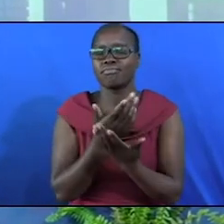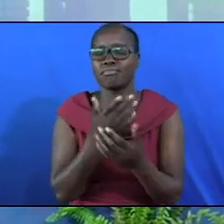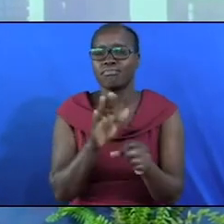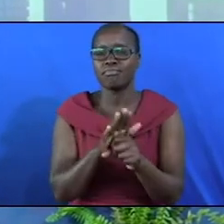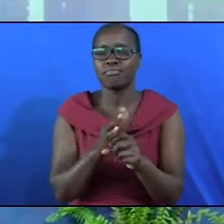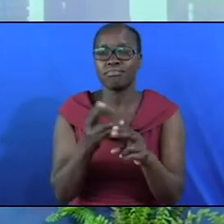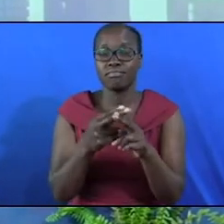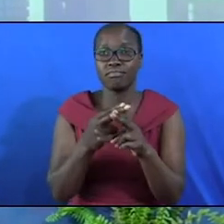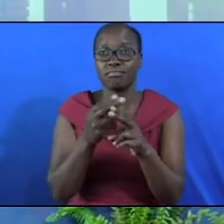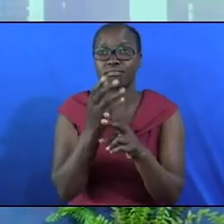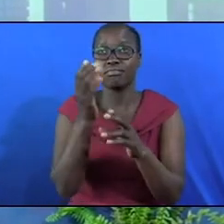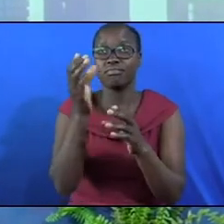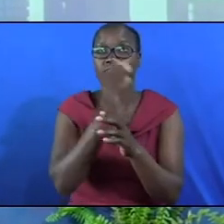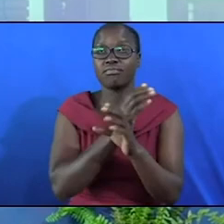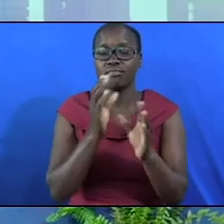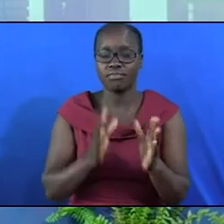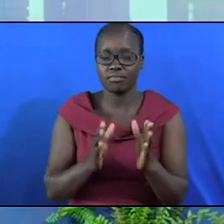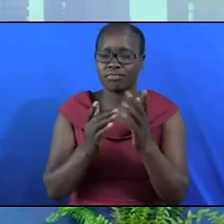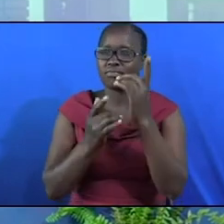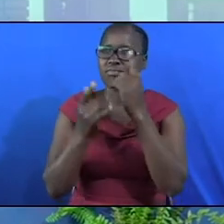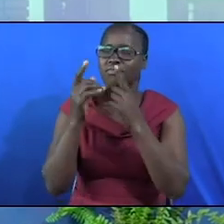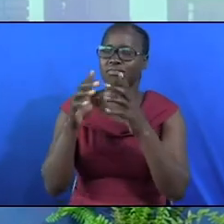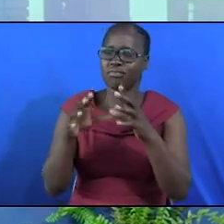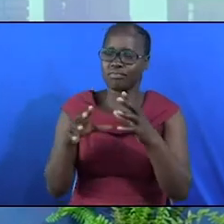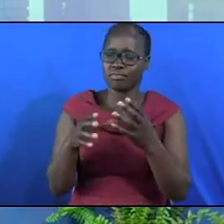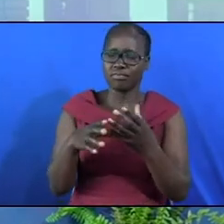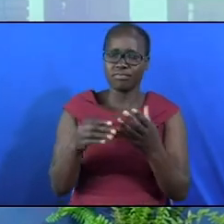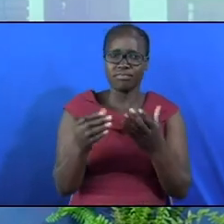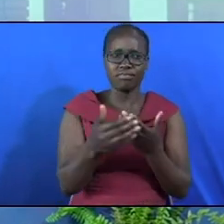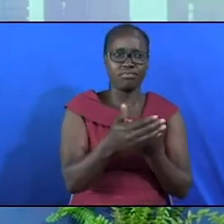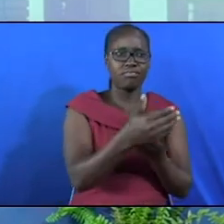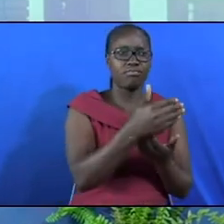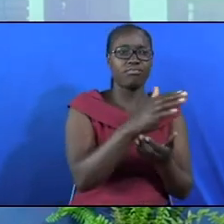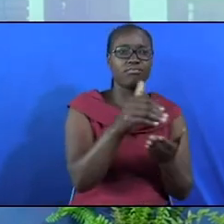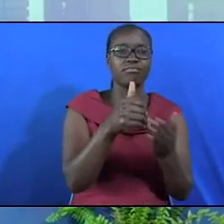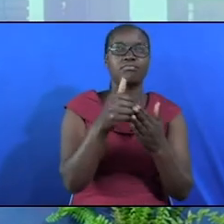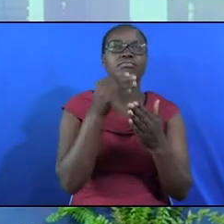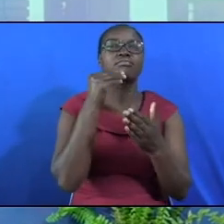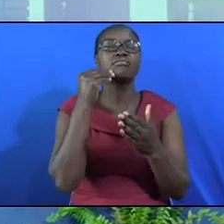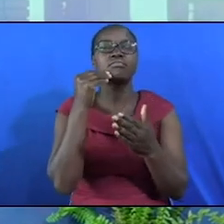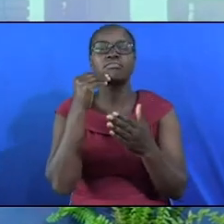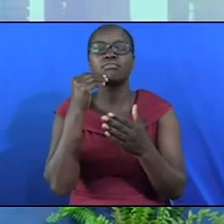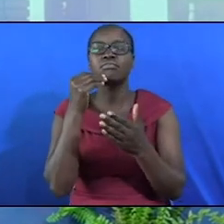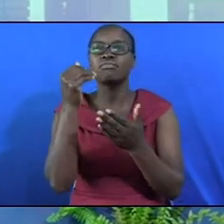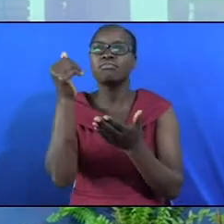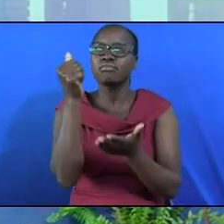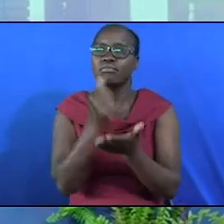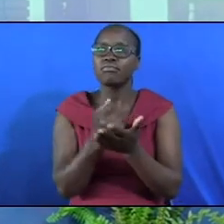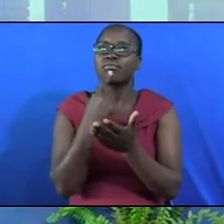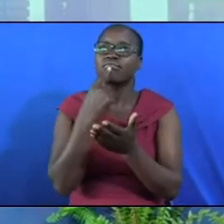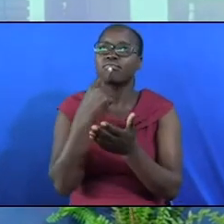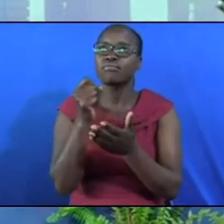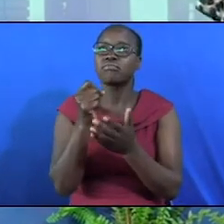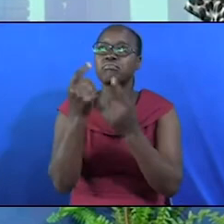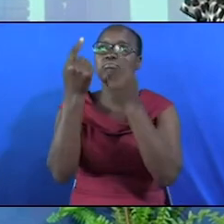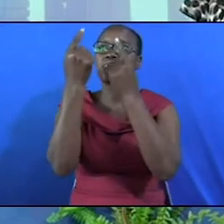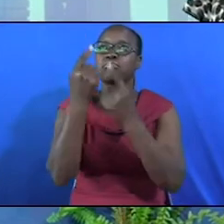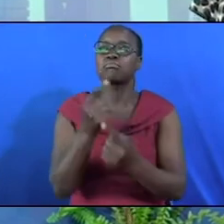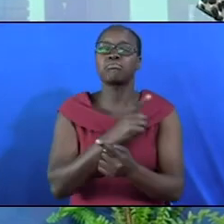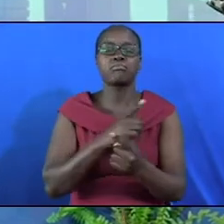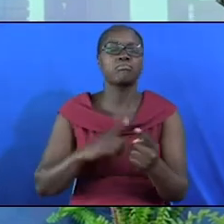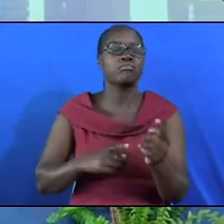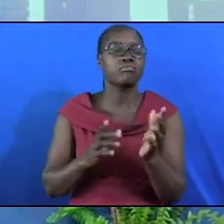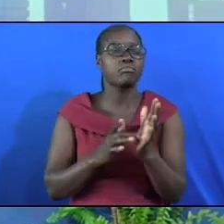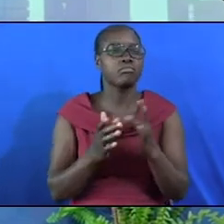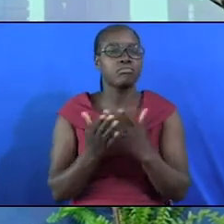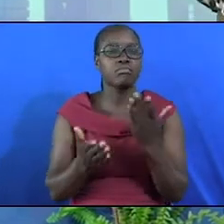to take us home. Will we all join by saying, amen, even so, come, Lord Jesus.